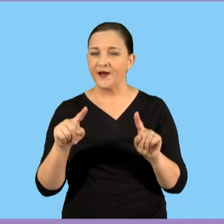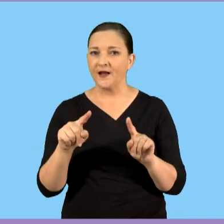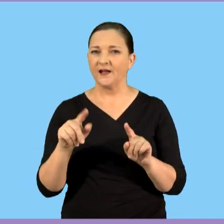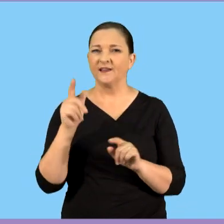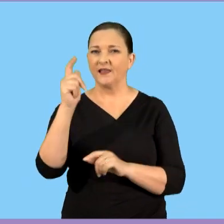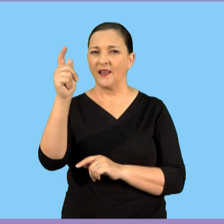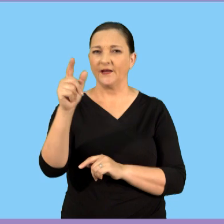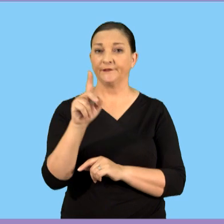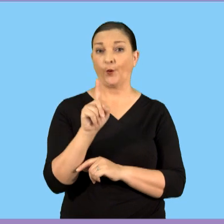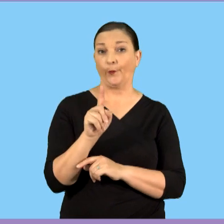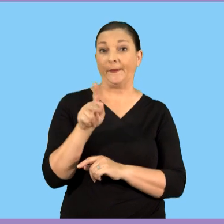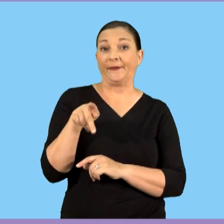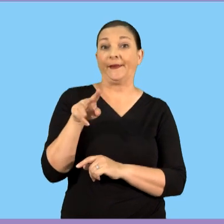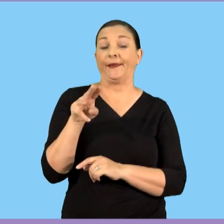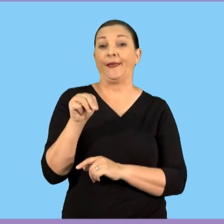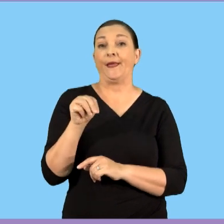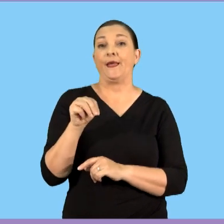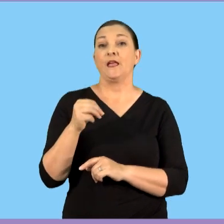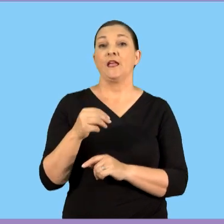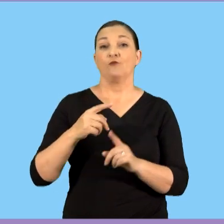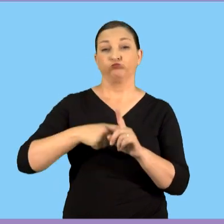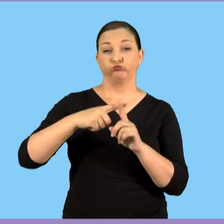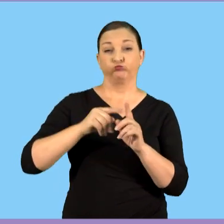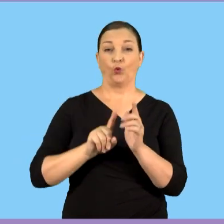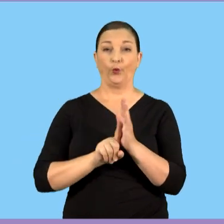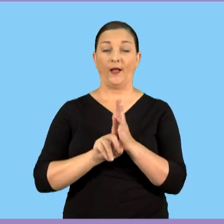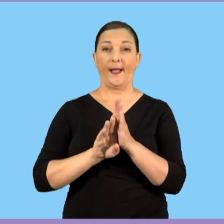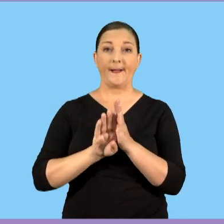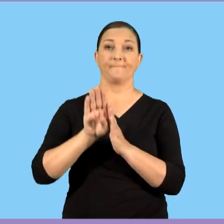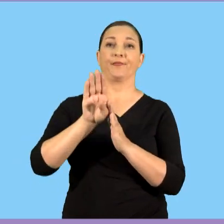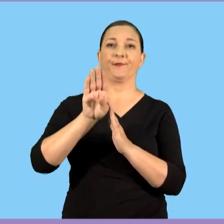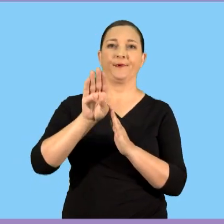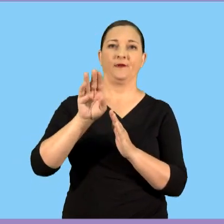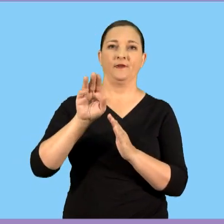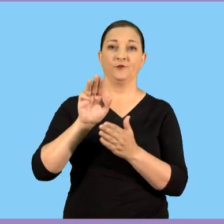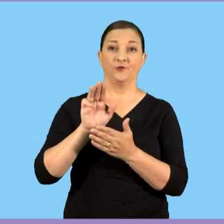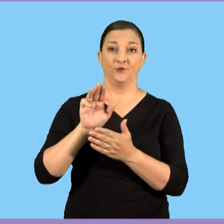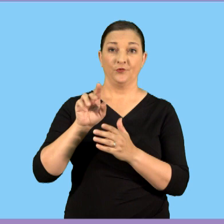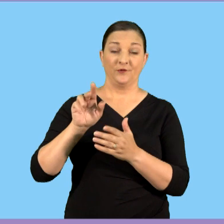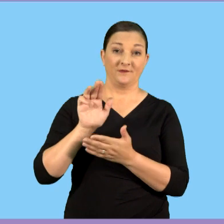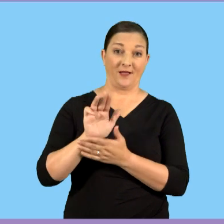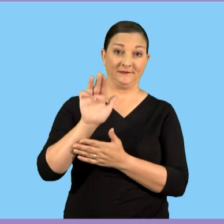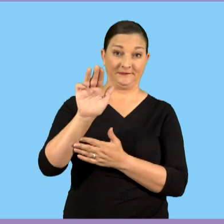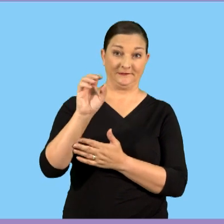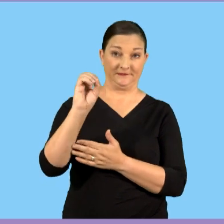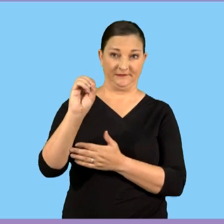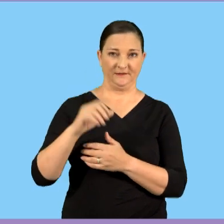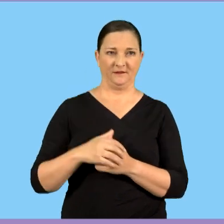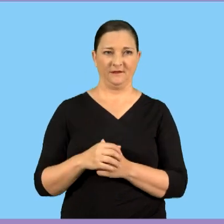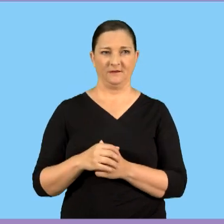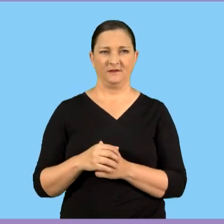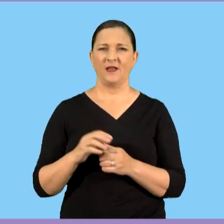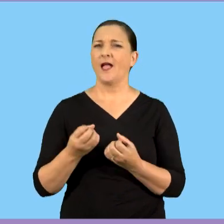it rose to 19 degrees Celsius. By how many degrees did the temperature